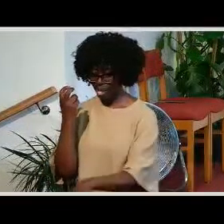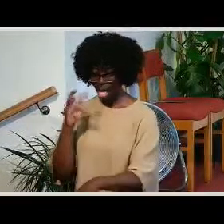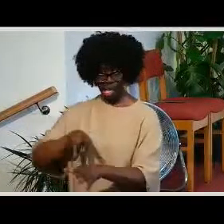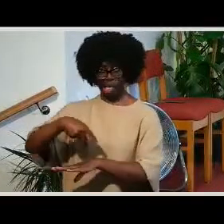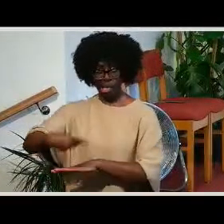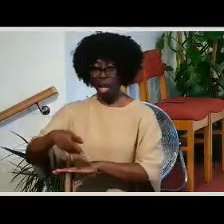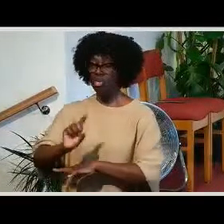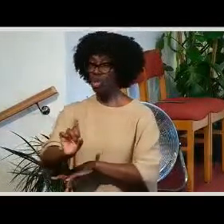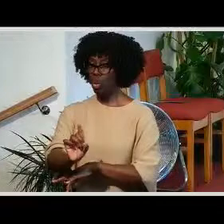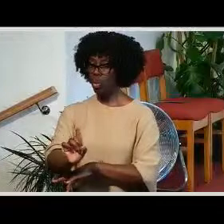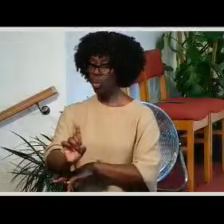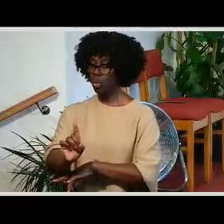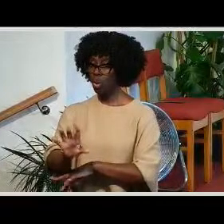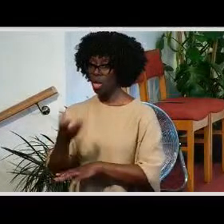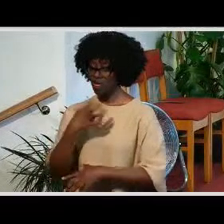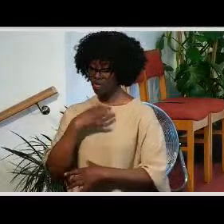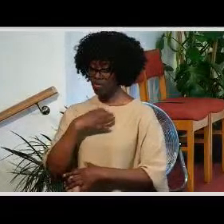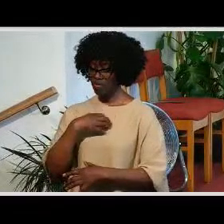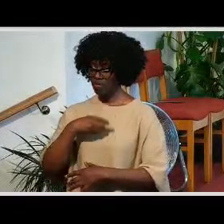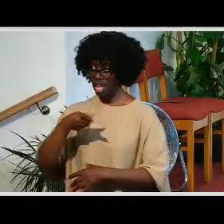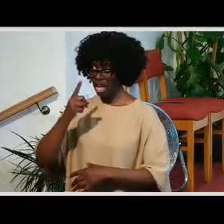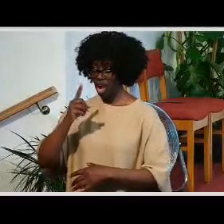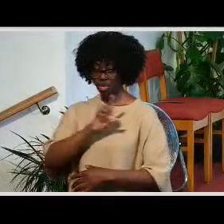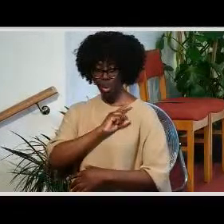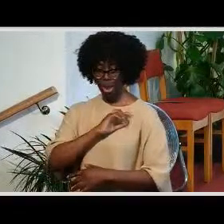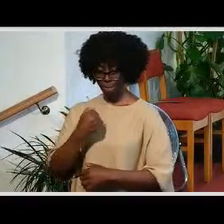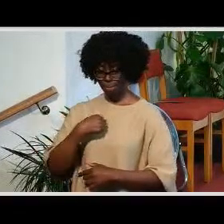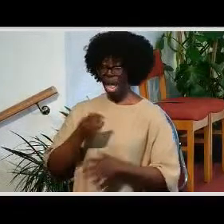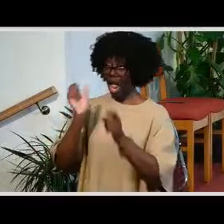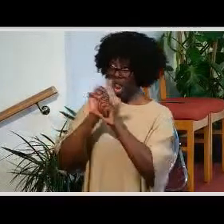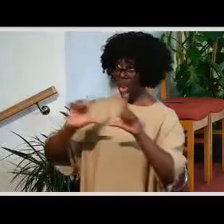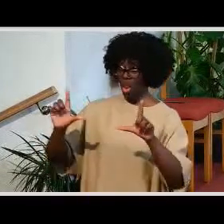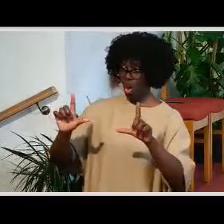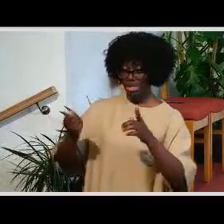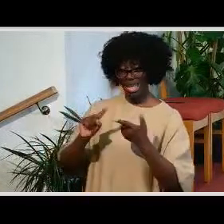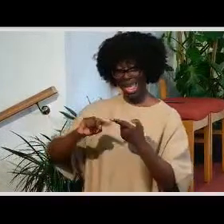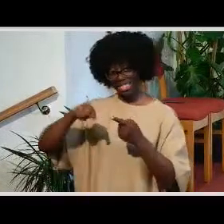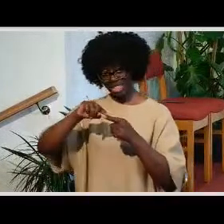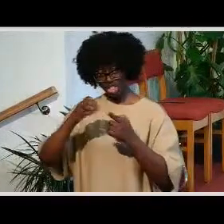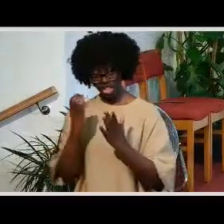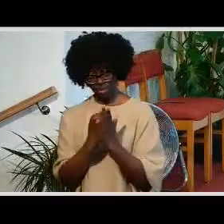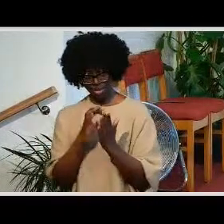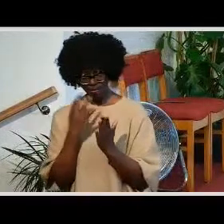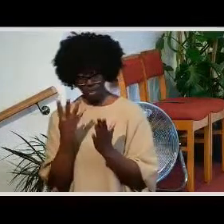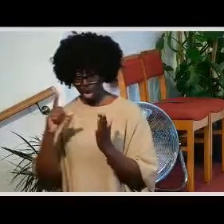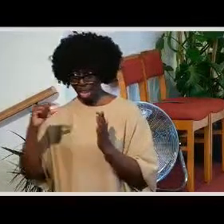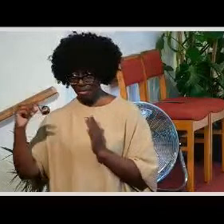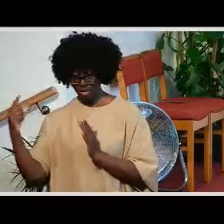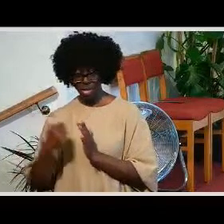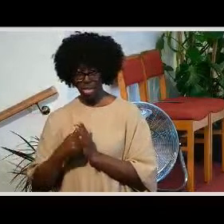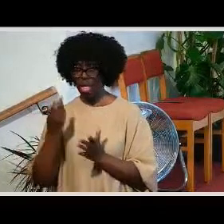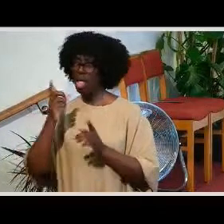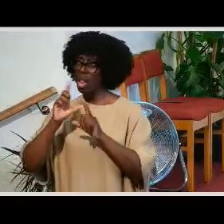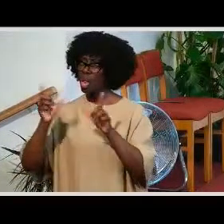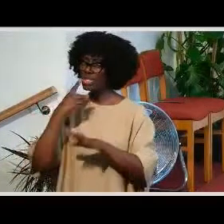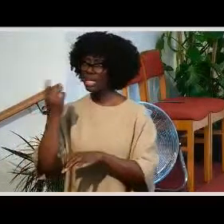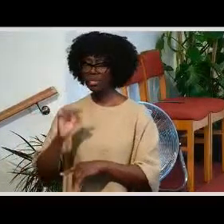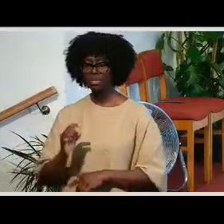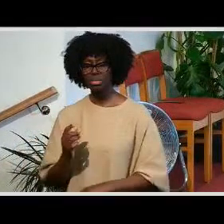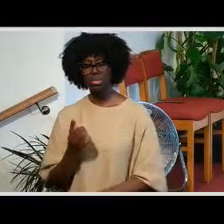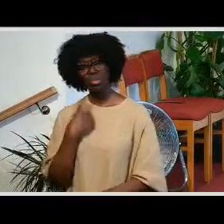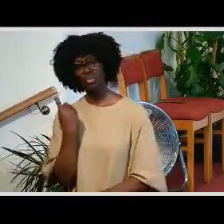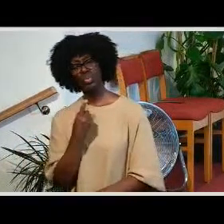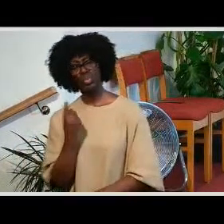fear the God. I am the Lord." In Exodus chapter 4:11, the Lord said, "So the Lord said to him, who